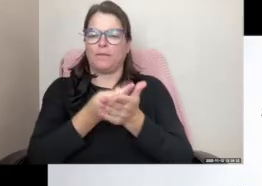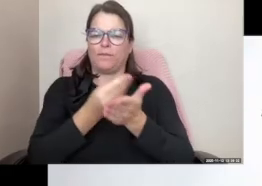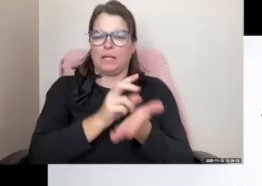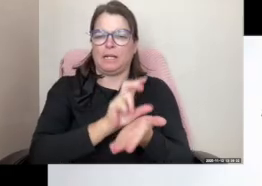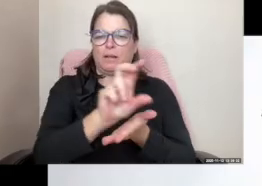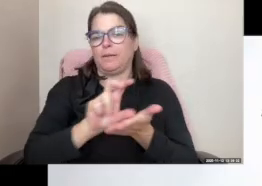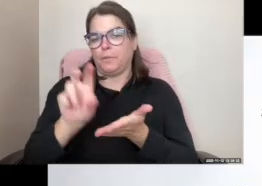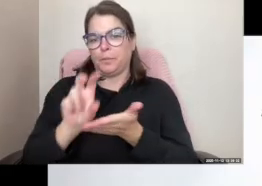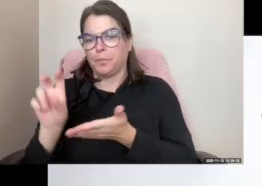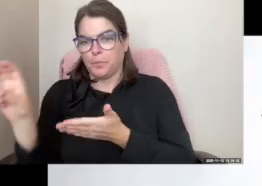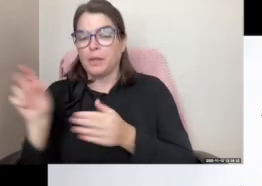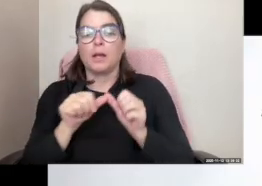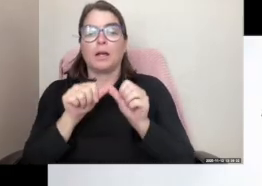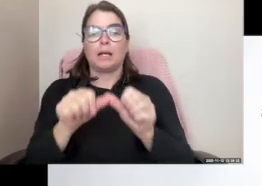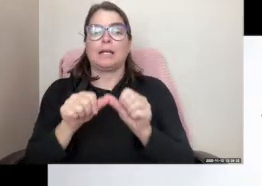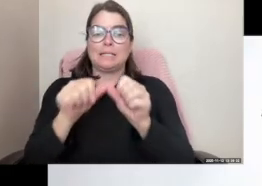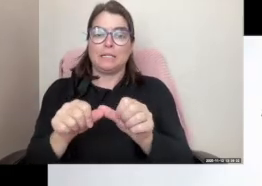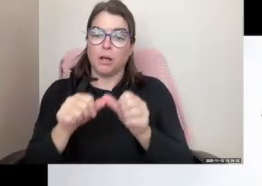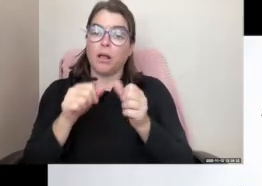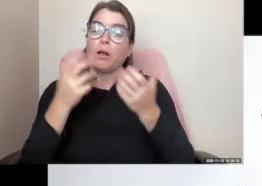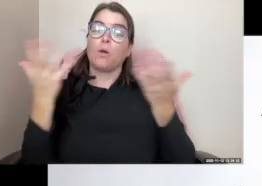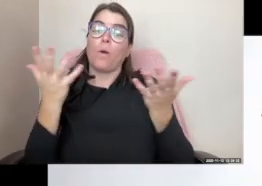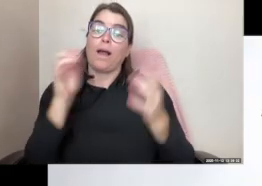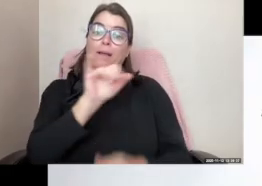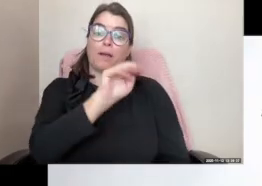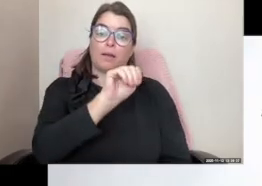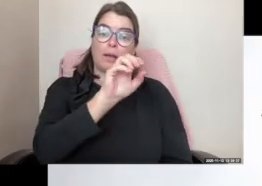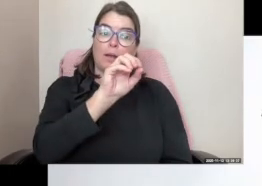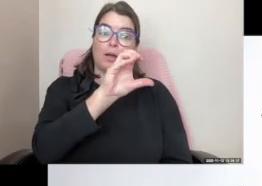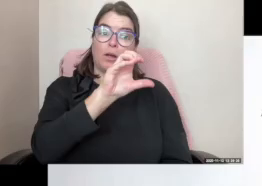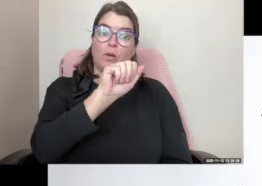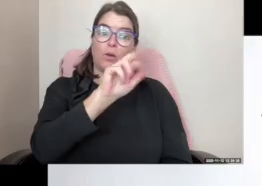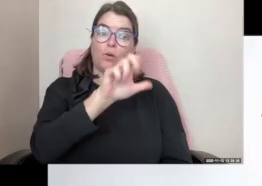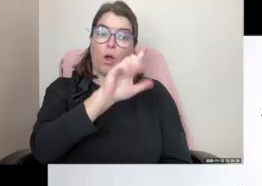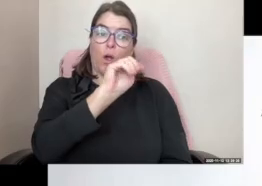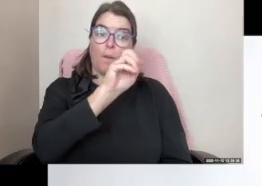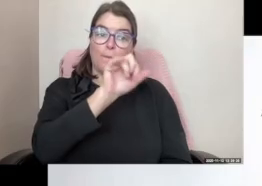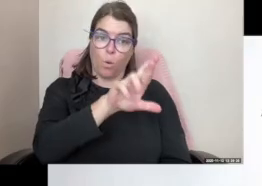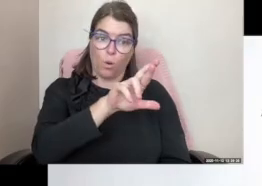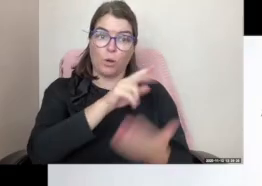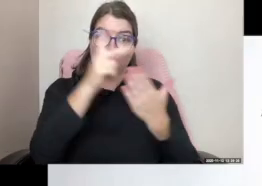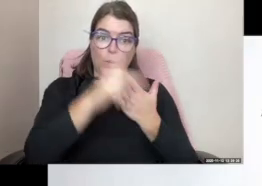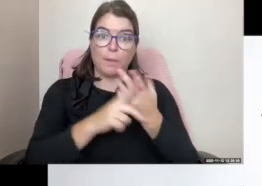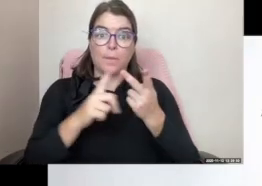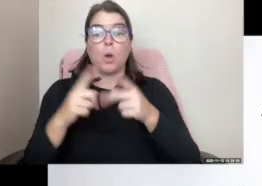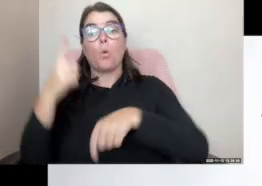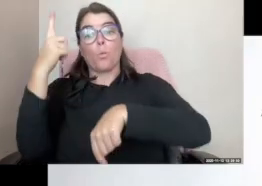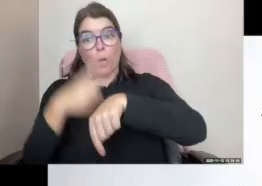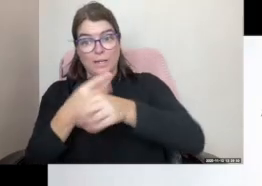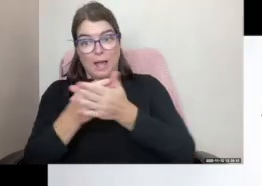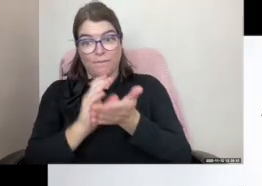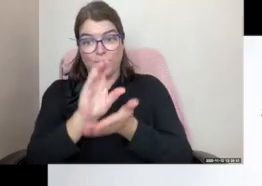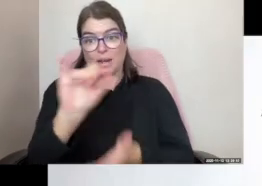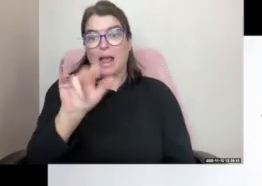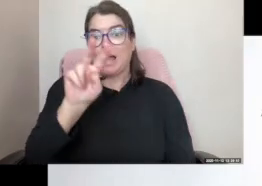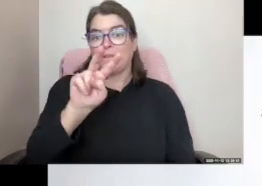and heavy-duty incentive portfolio. CARB's medium and heavy-duty incentive portfolio includes different types of funding